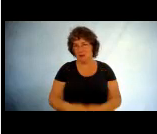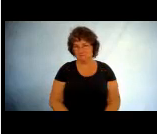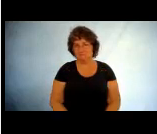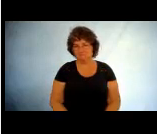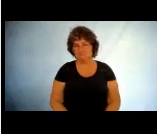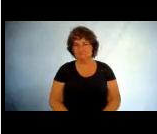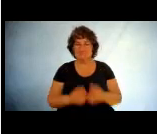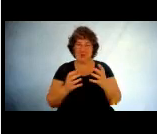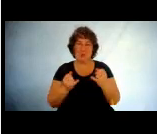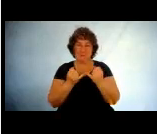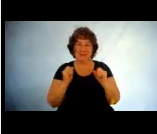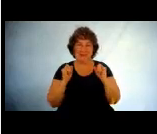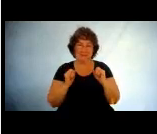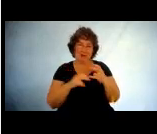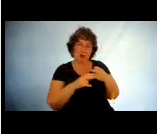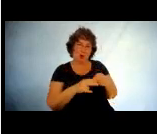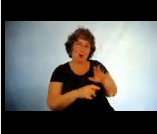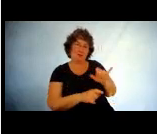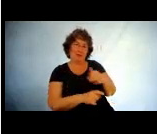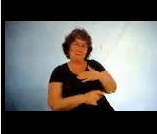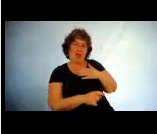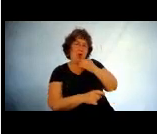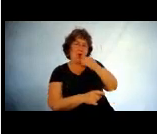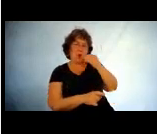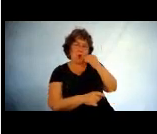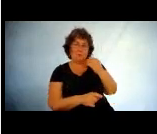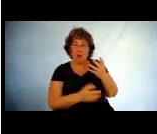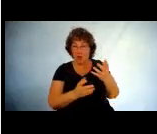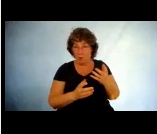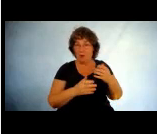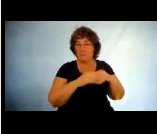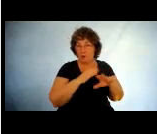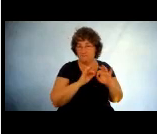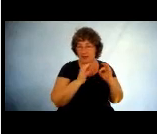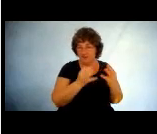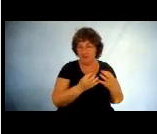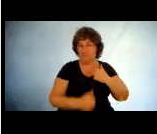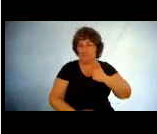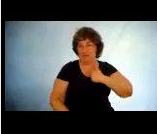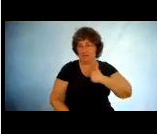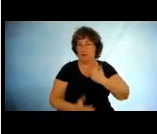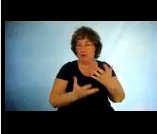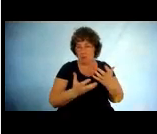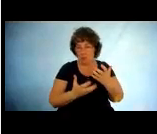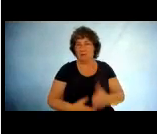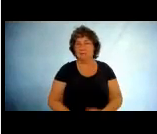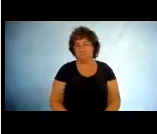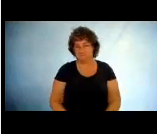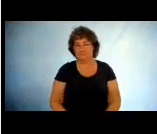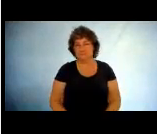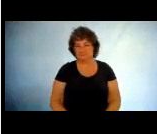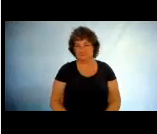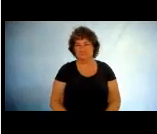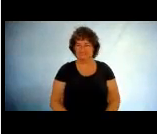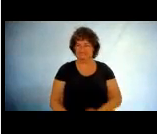to call my own and have family, have my own family.